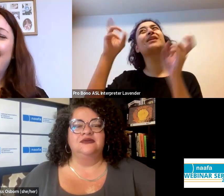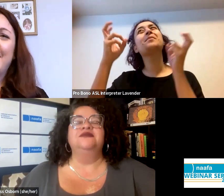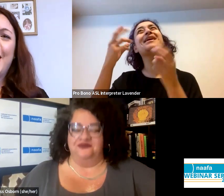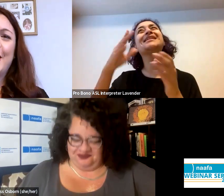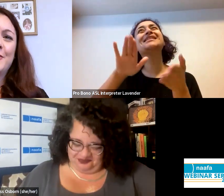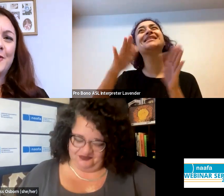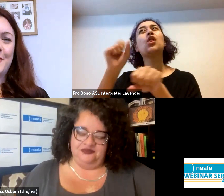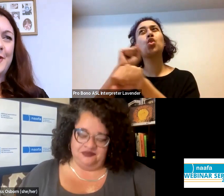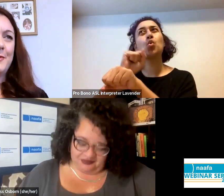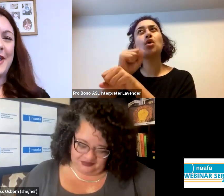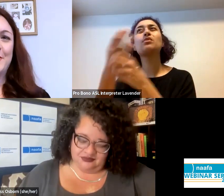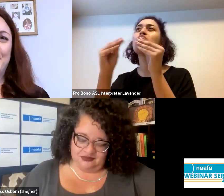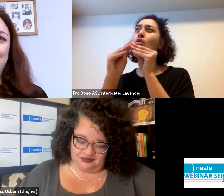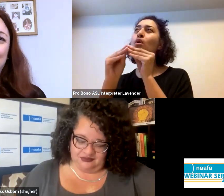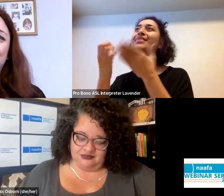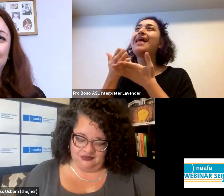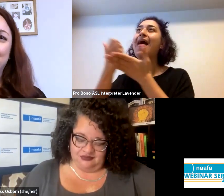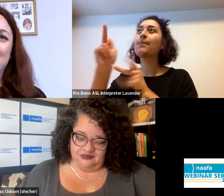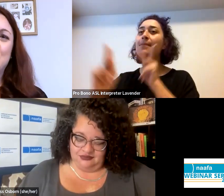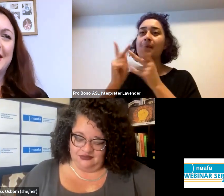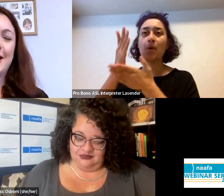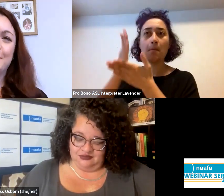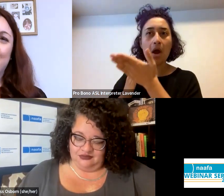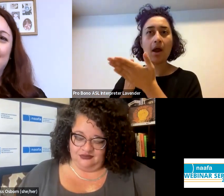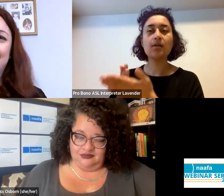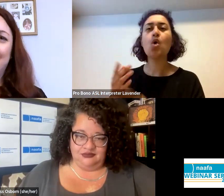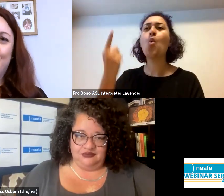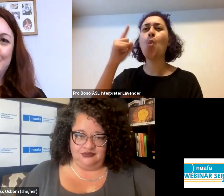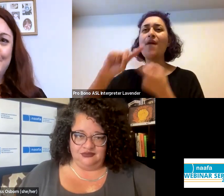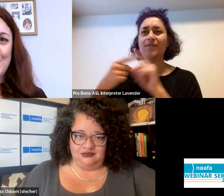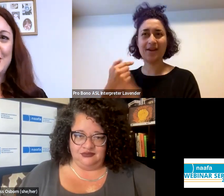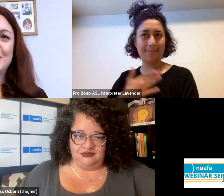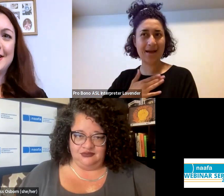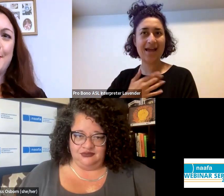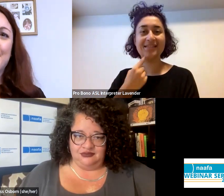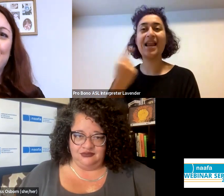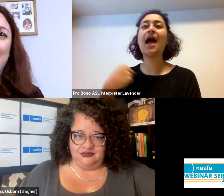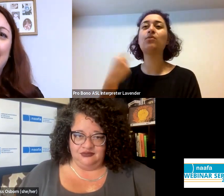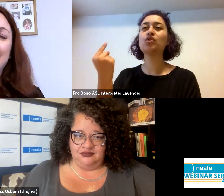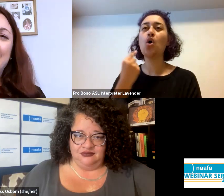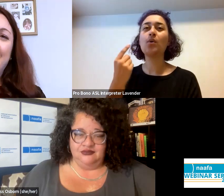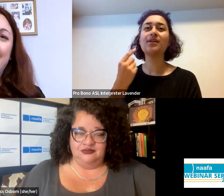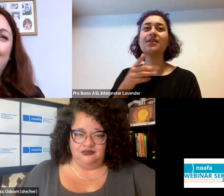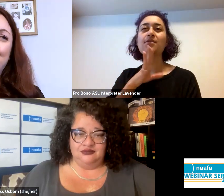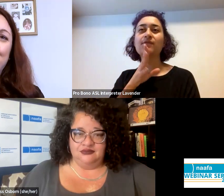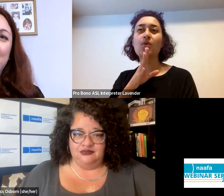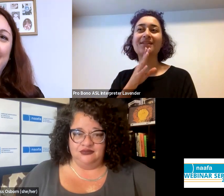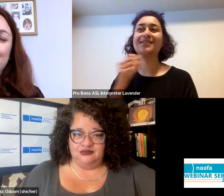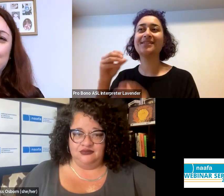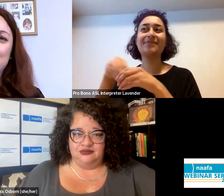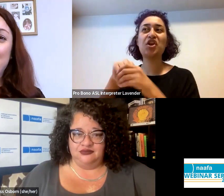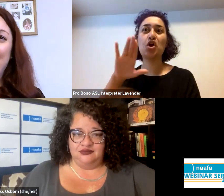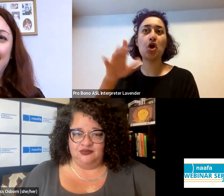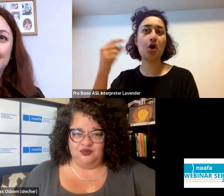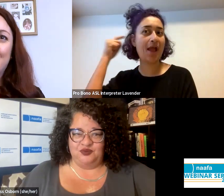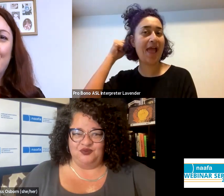people. My one girlfriend mentioned that I was always the voice of her conscience in the back of her head in her